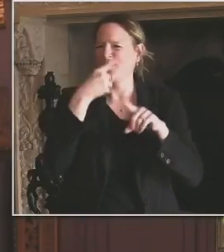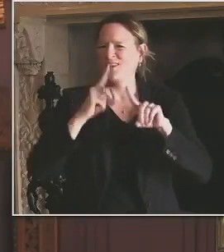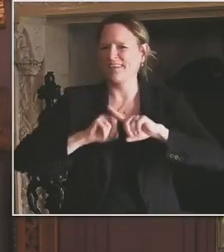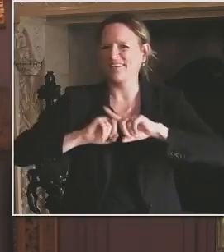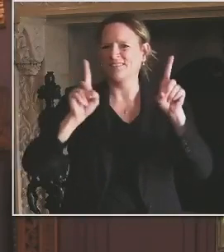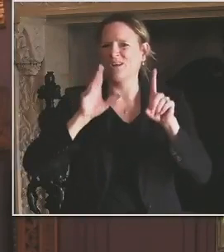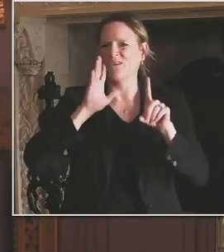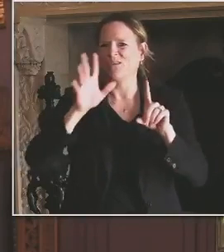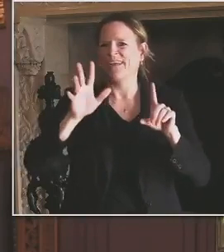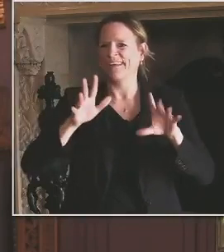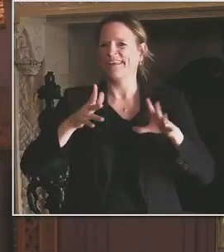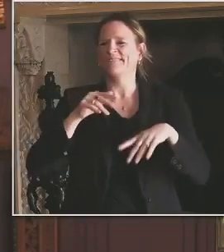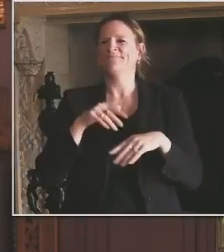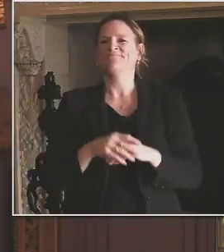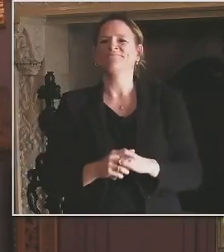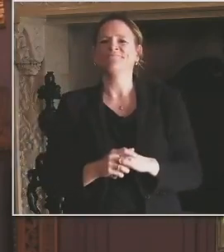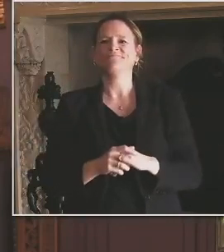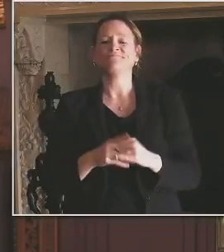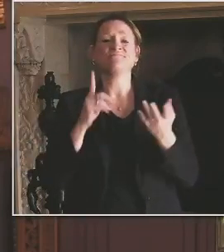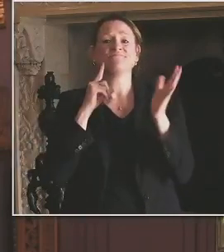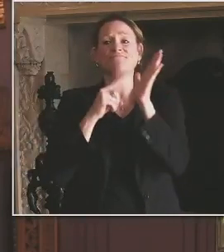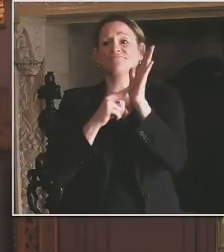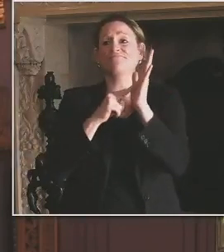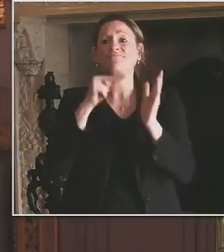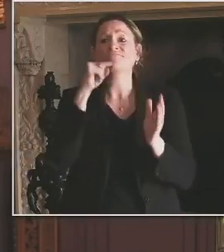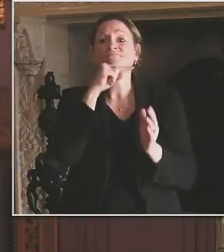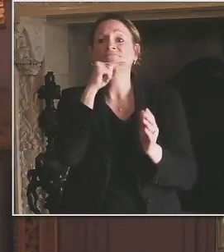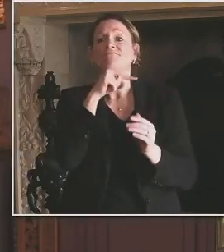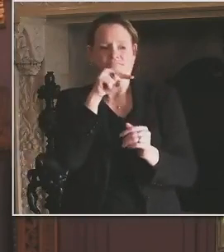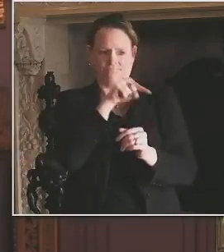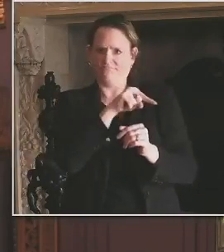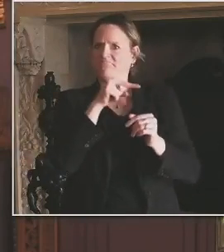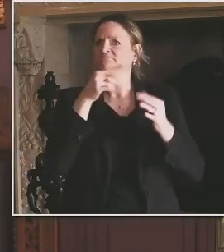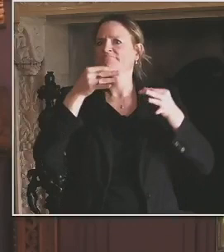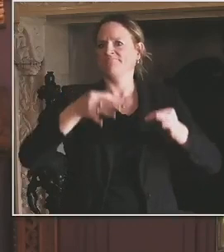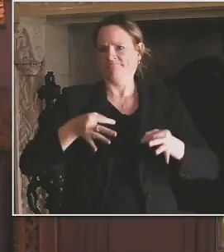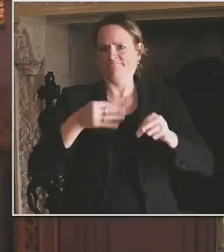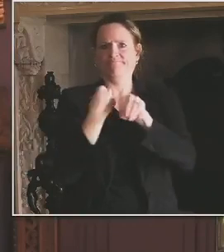Public Schools is looking to start the year virtually and then